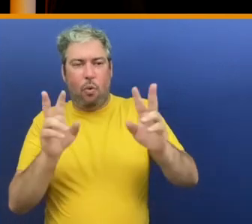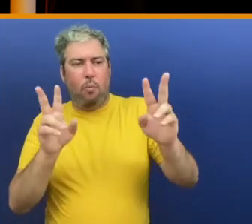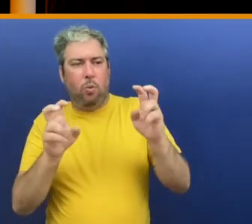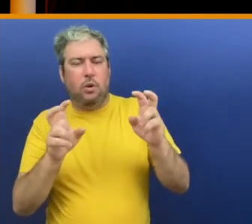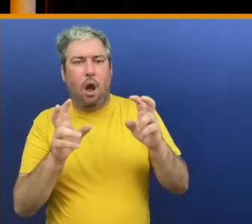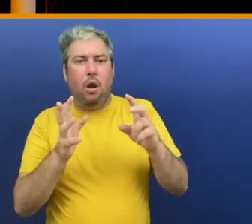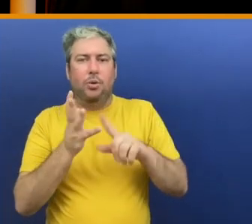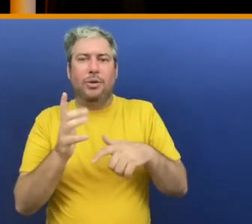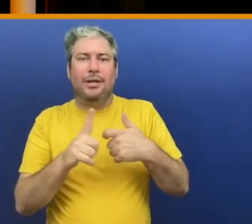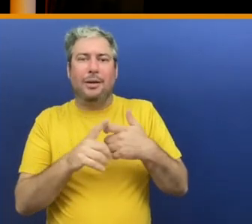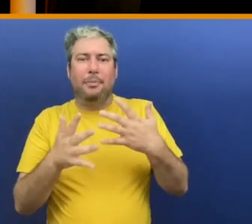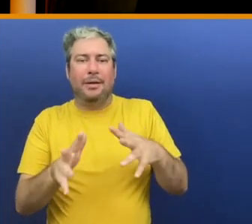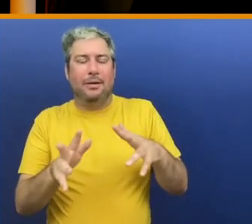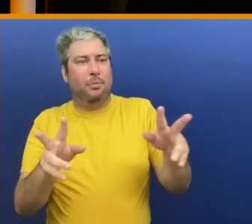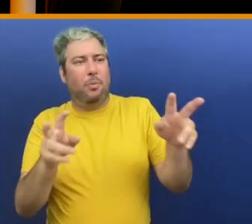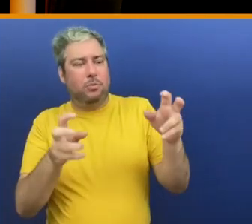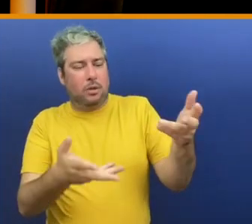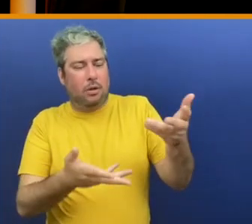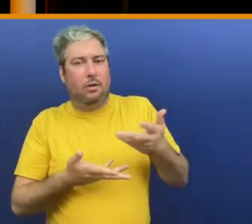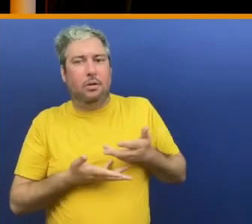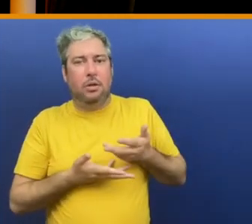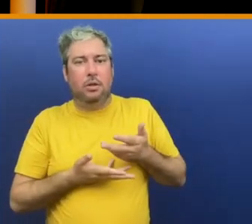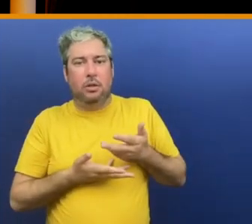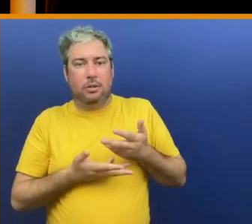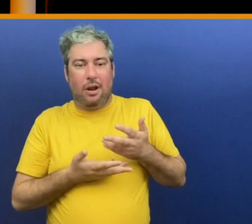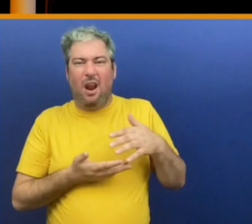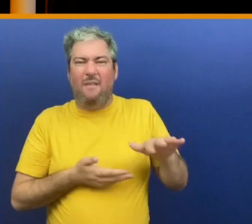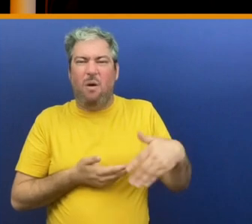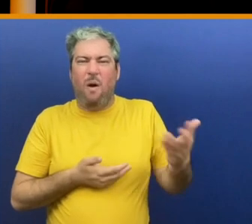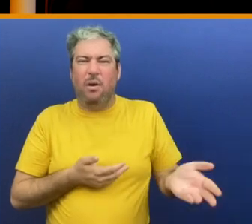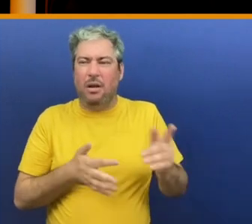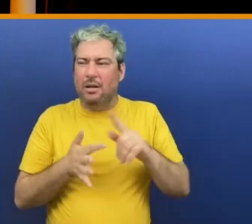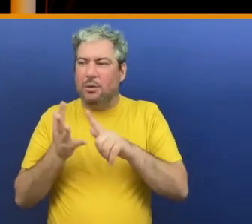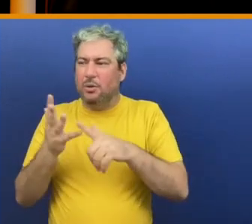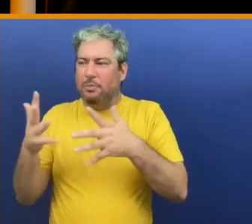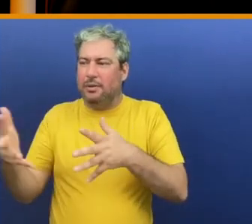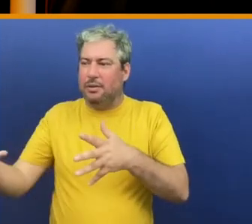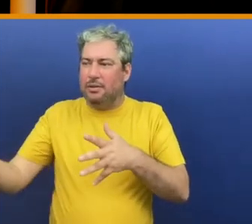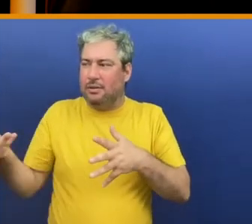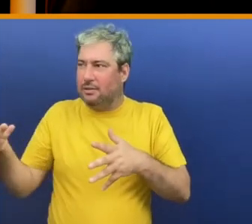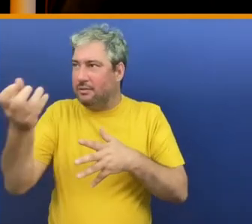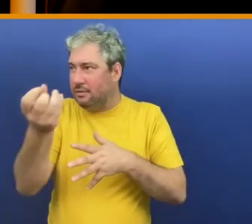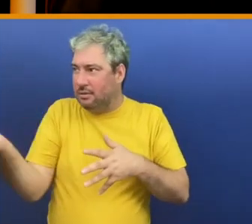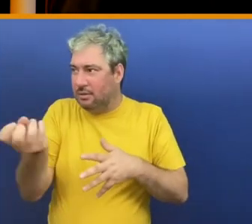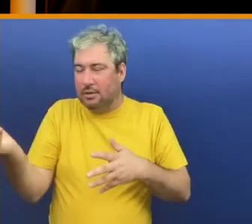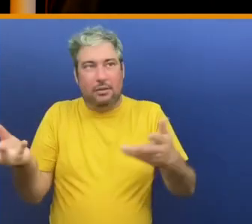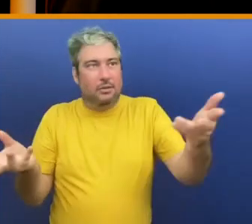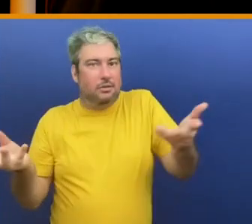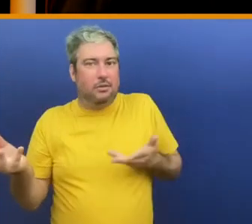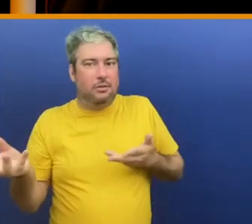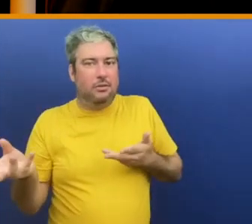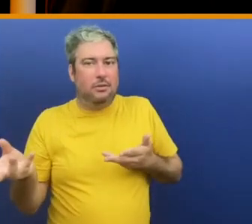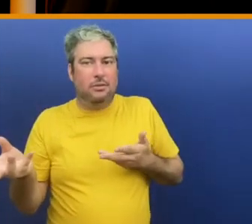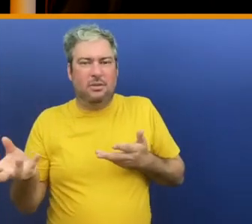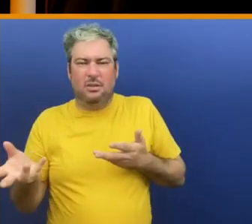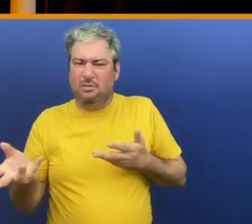had used up theirs. I mean, this is a sort of undignified for the United Kingdom. And it had the